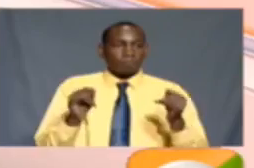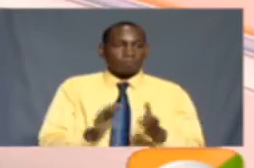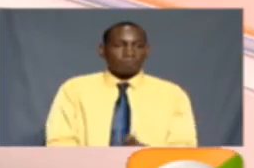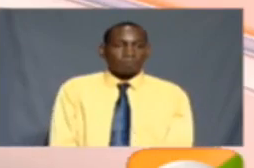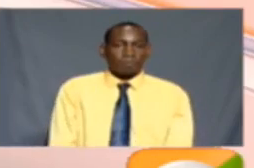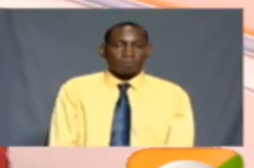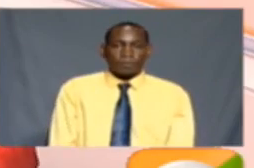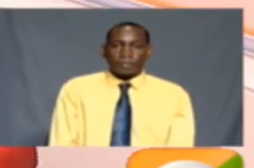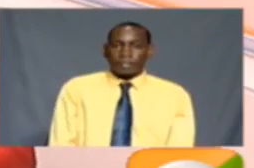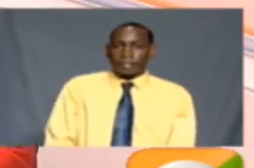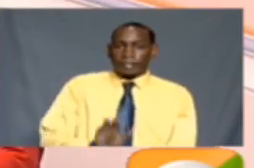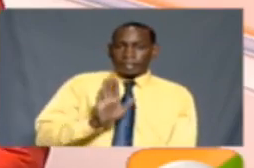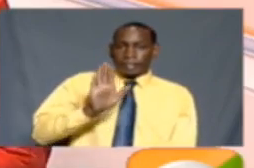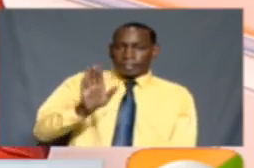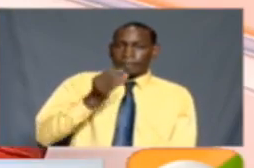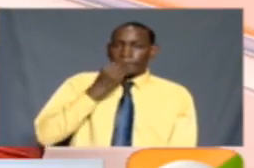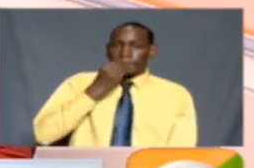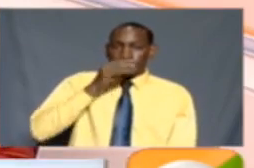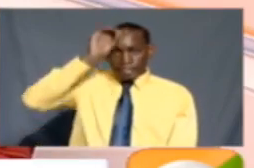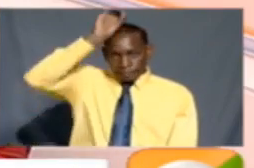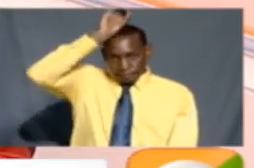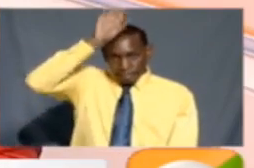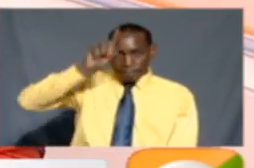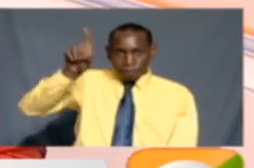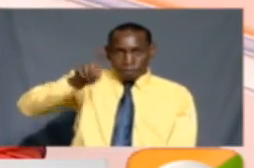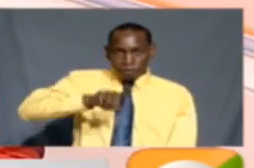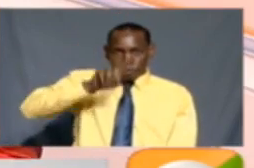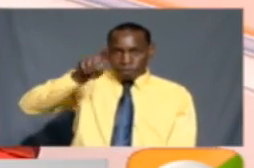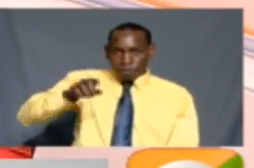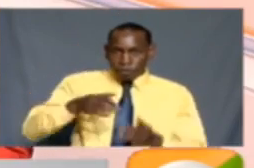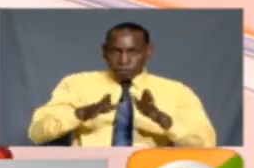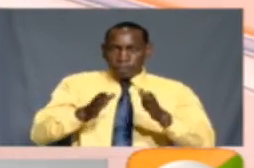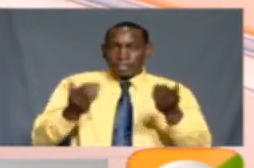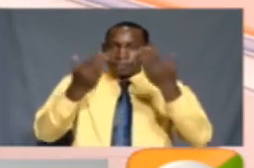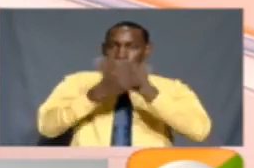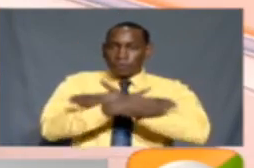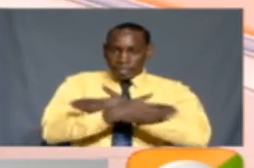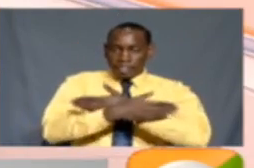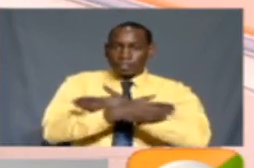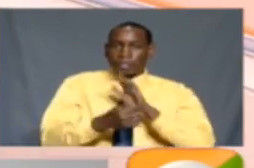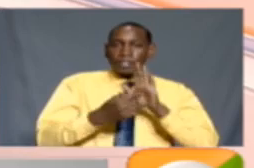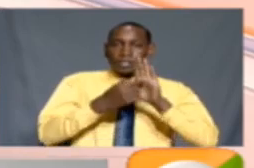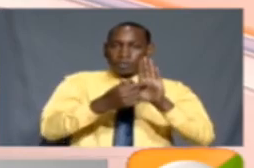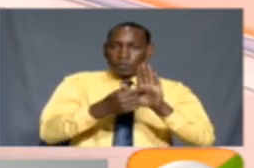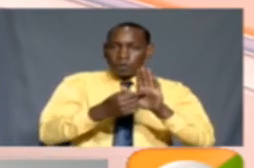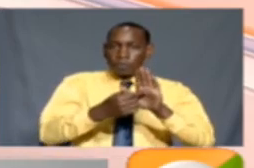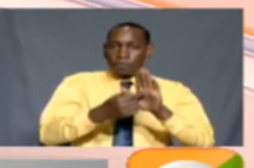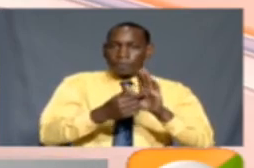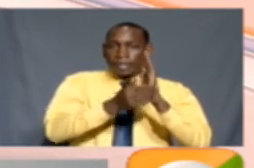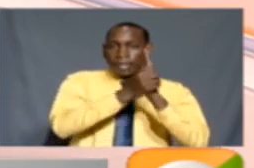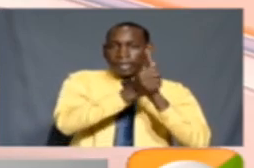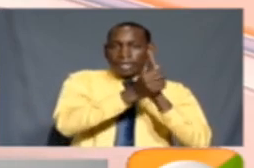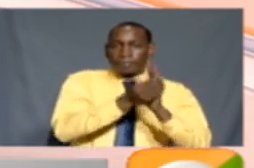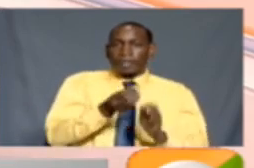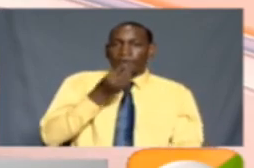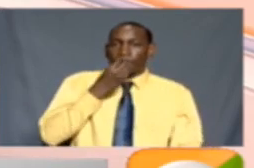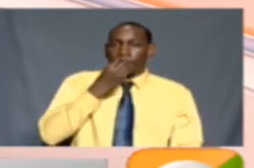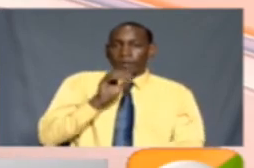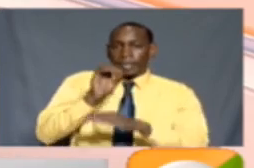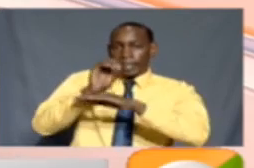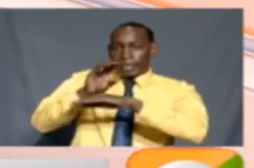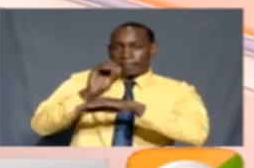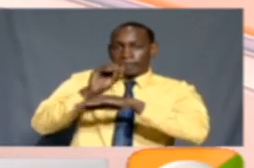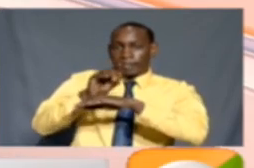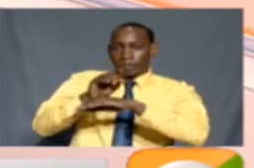You've been eating pineapples the wrong way. In tonight's trends, Brian O'Cott shows you what expert fruit eaters advise is